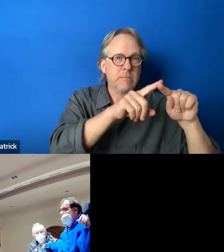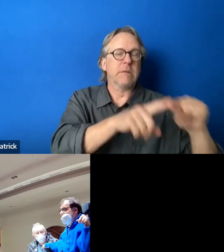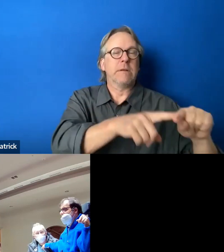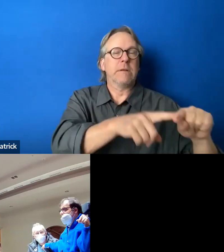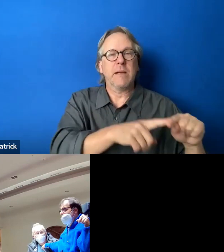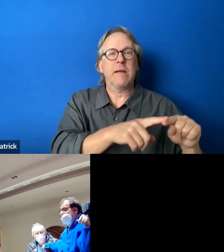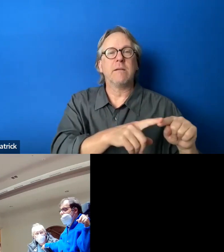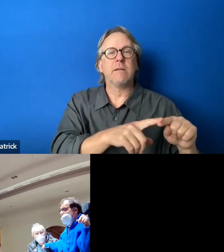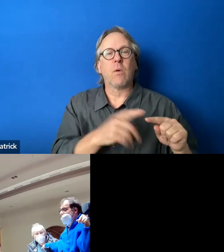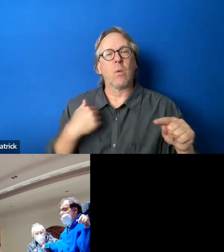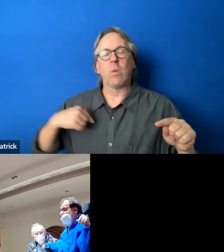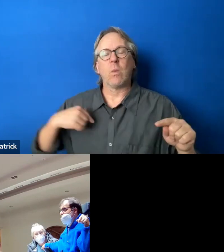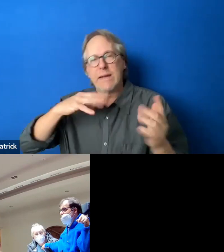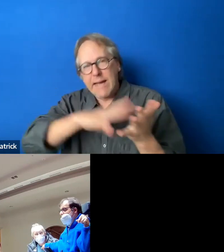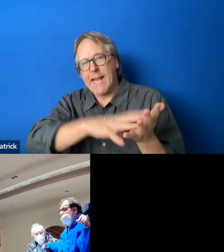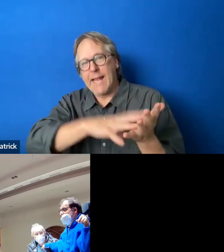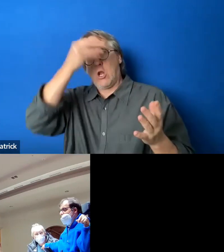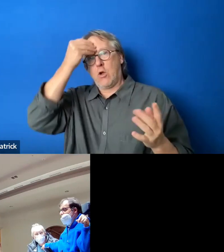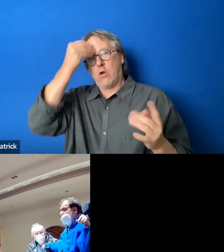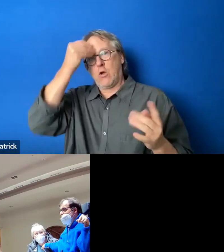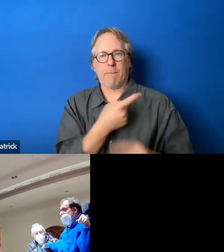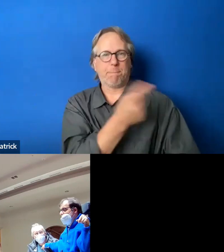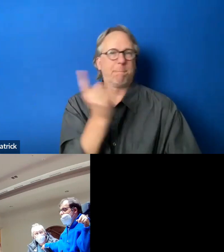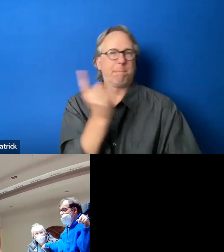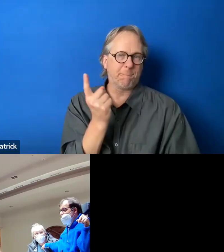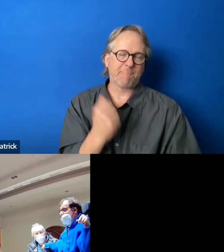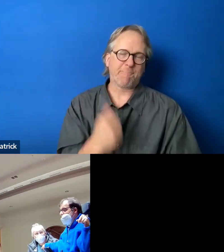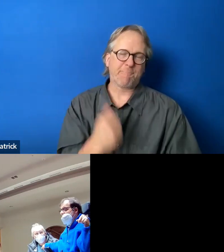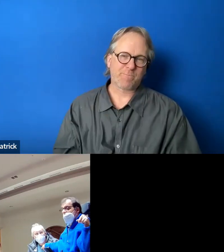So yeah, there's a lot to do. And